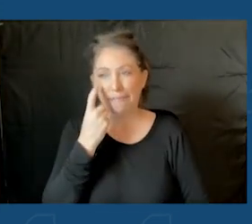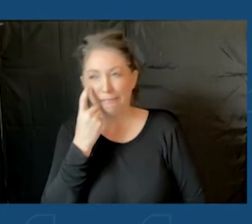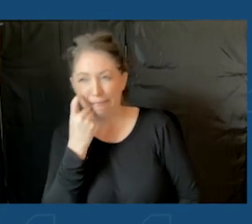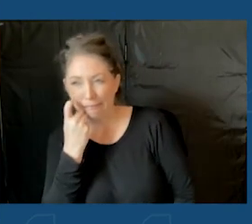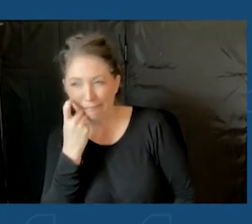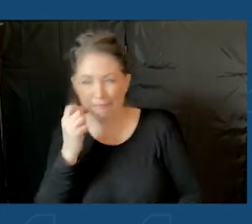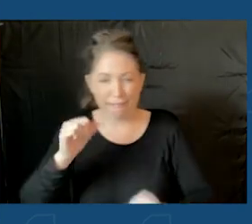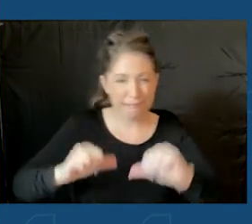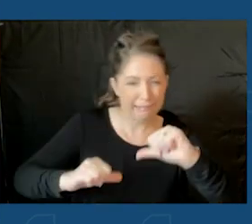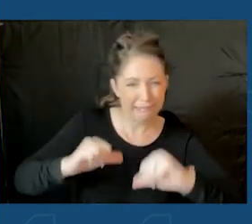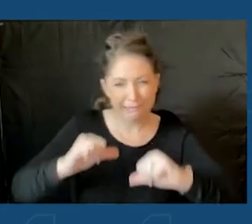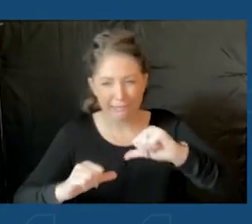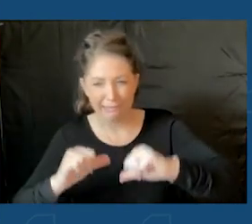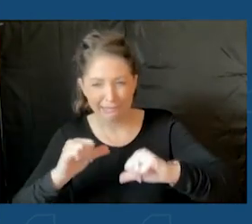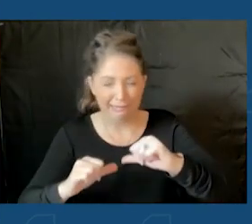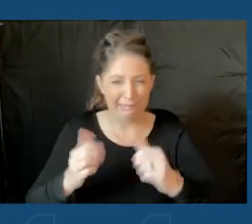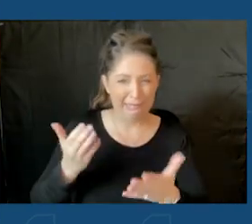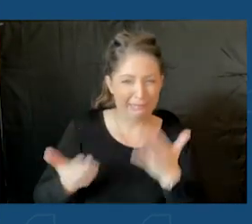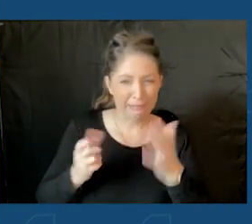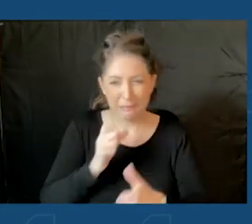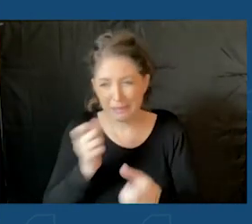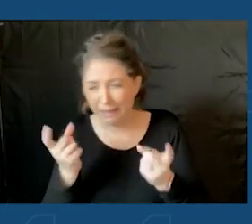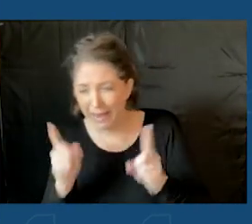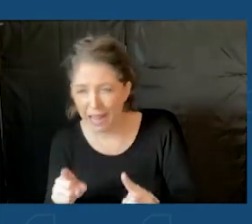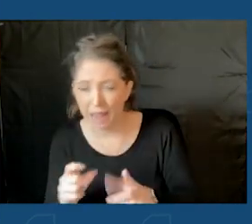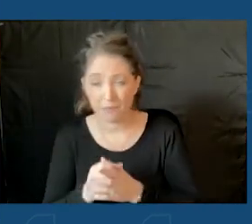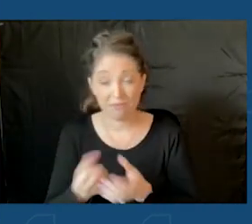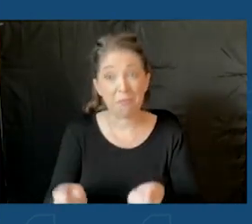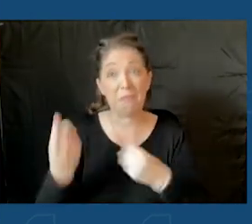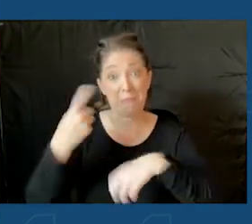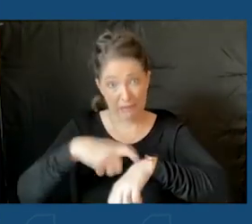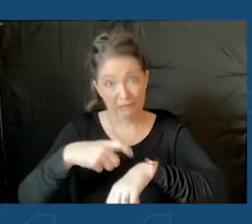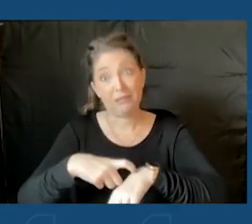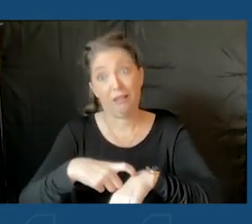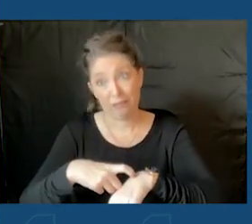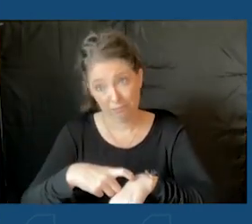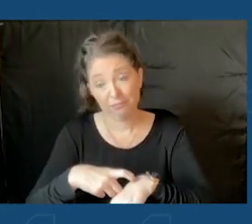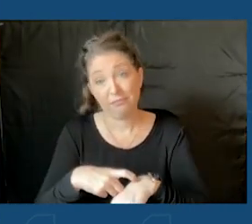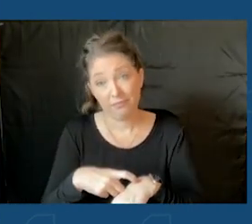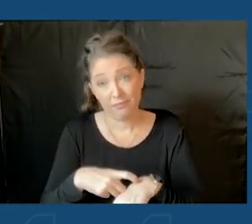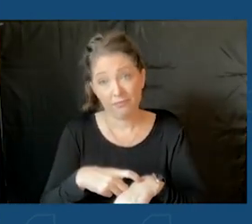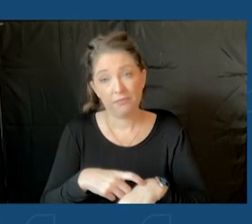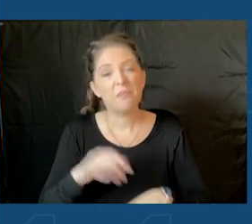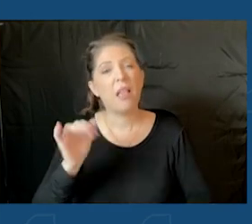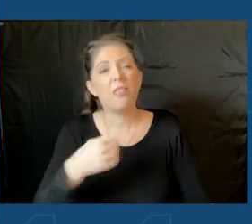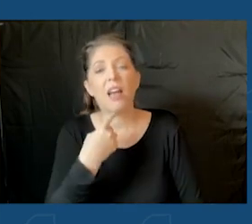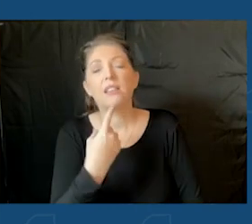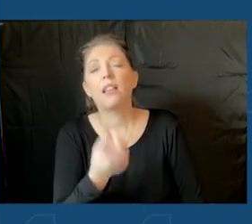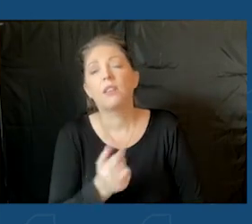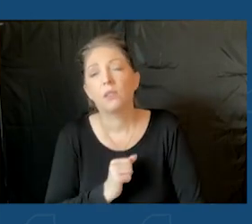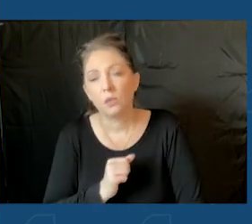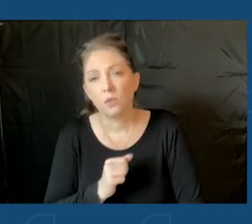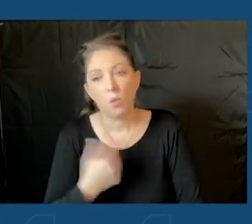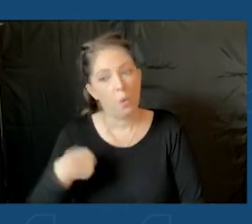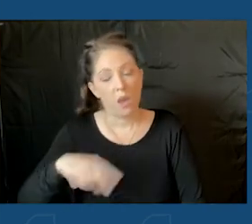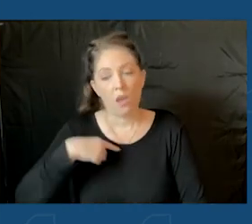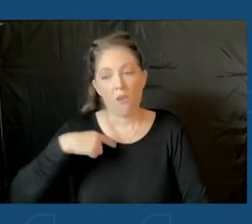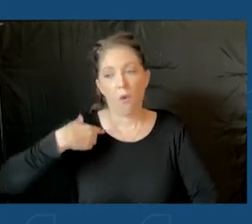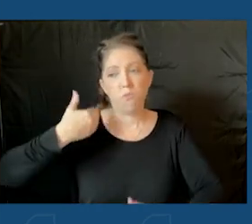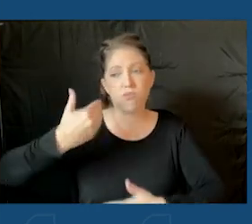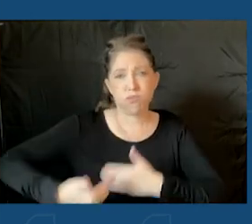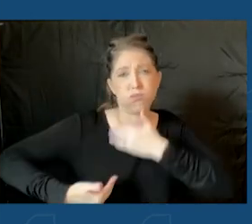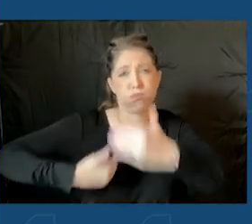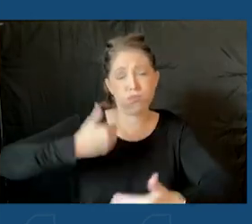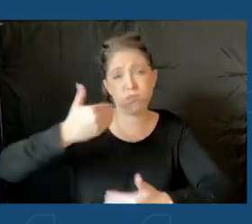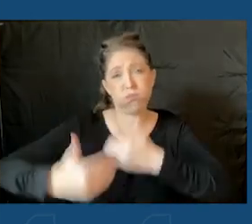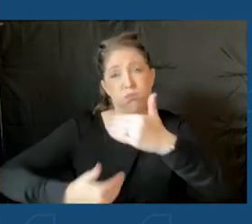looked uncertain many times. That tells you how far we have come. In